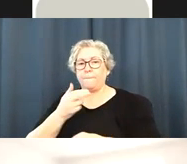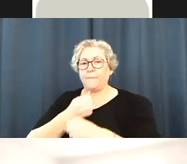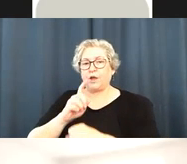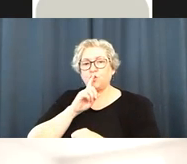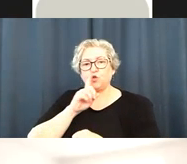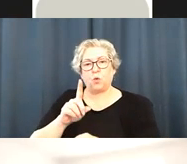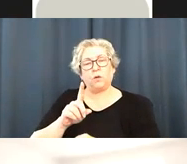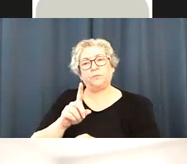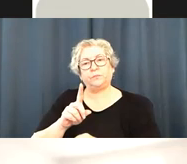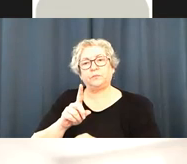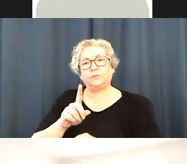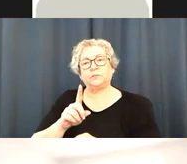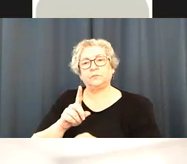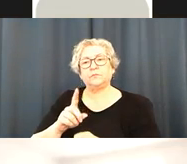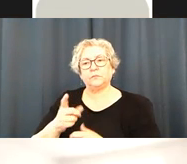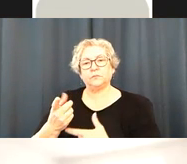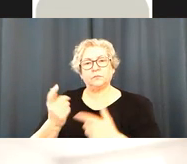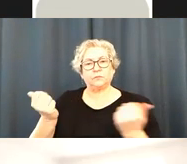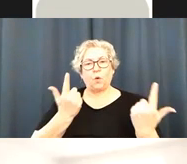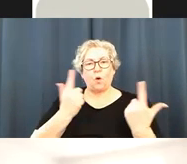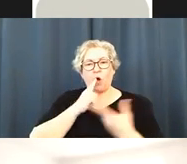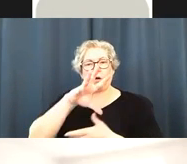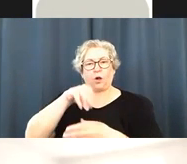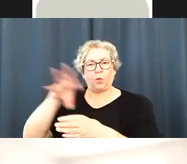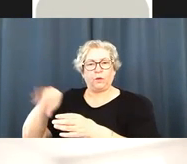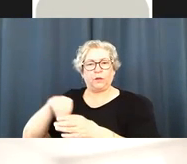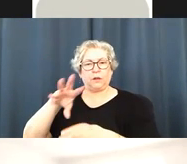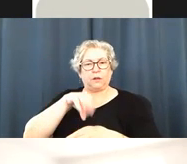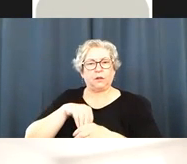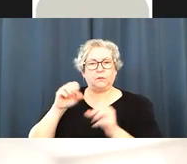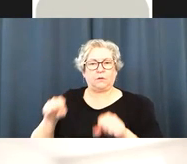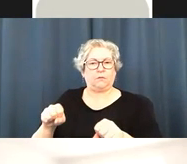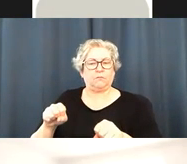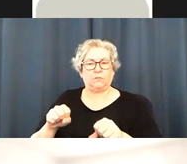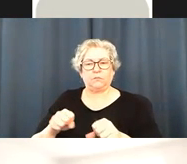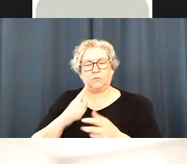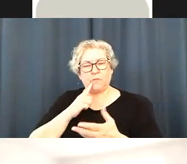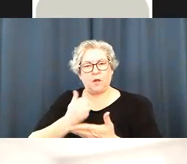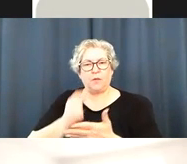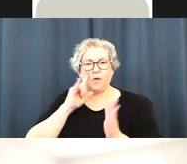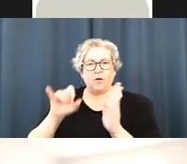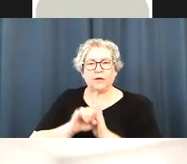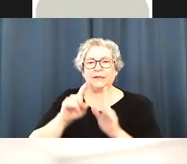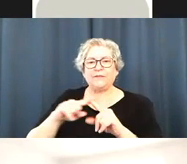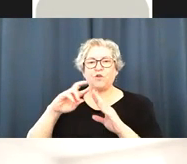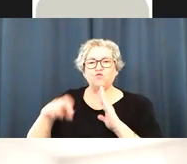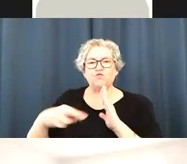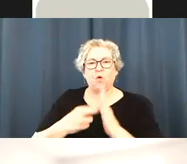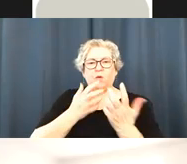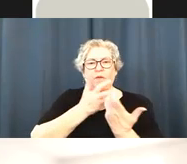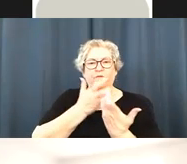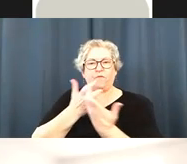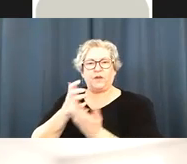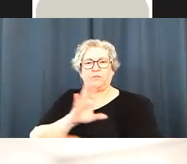that there's inclusivity in all that you do, right? So you want to help identify various roles that fit everybody's